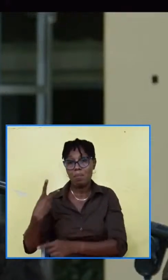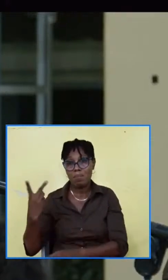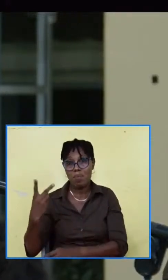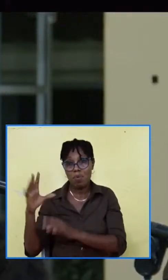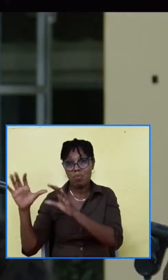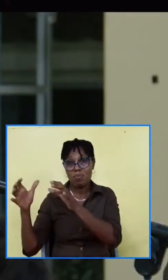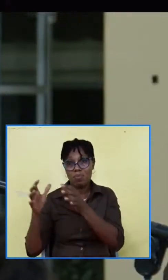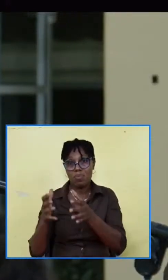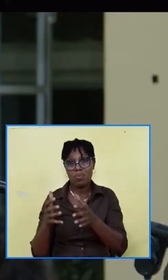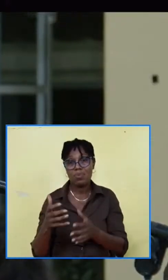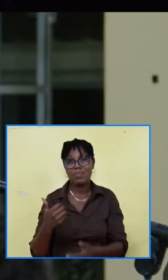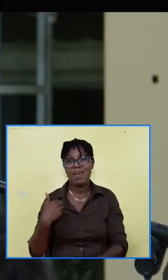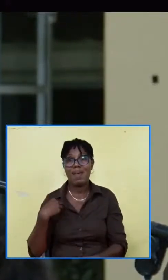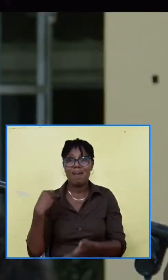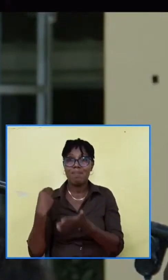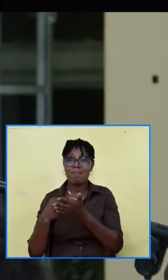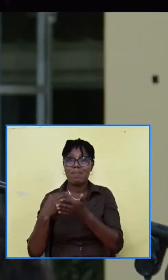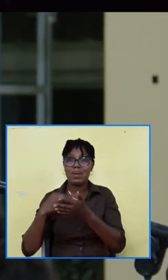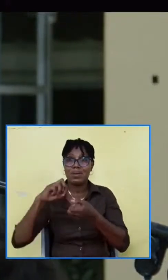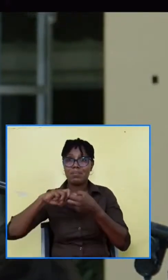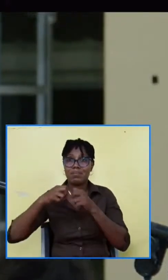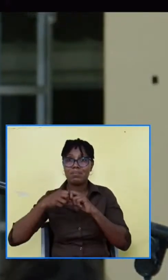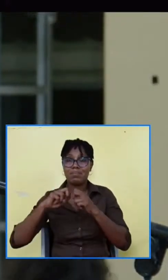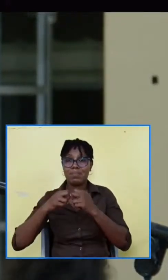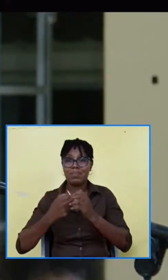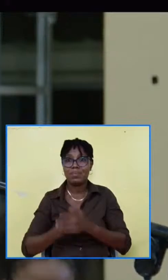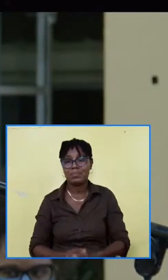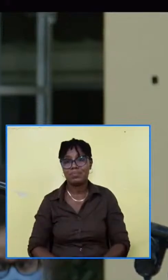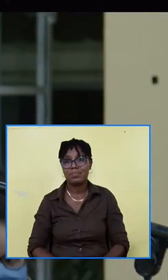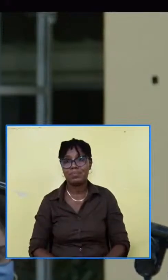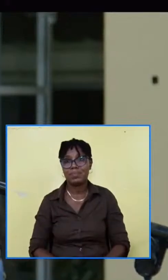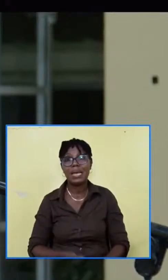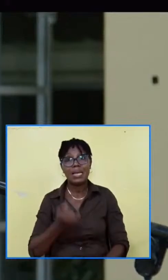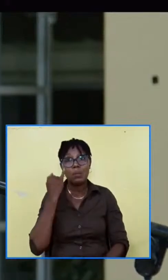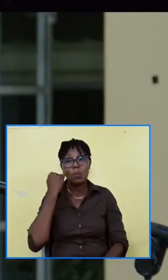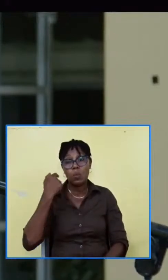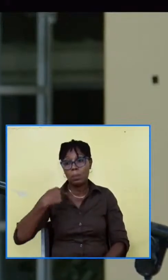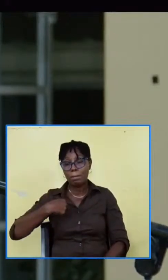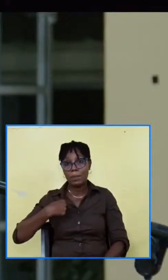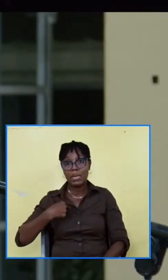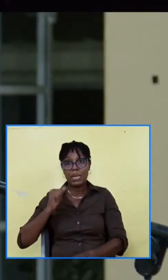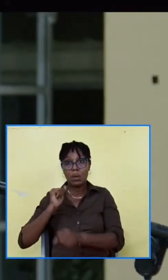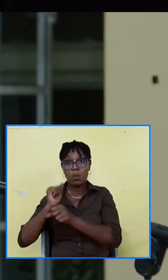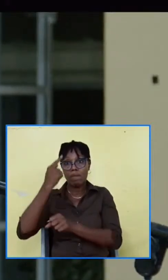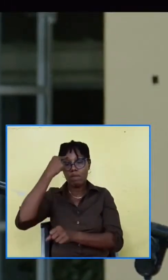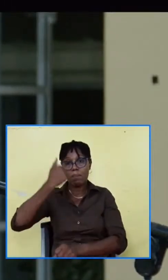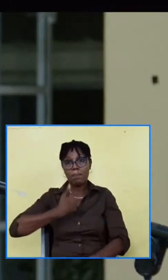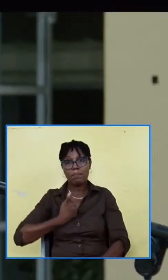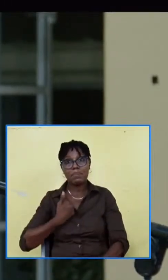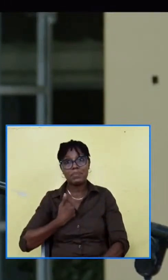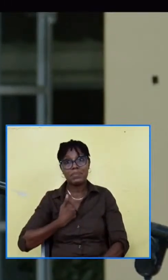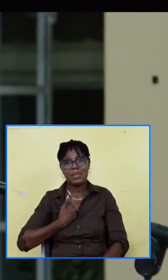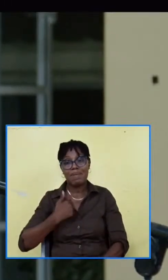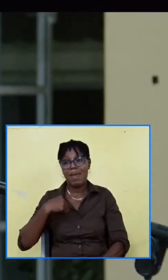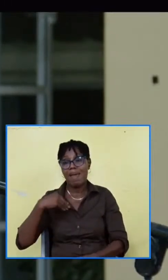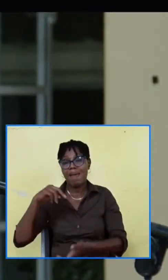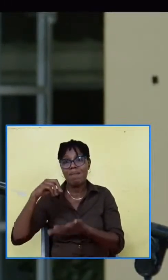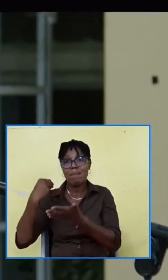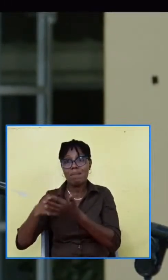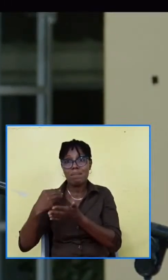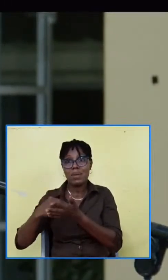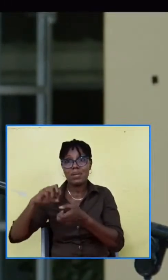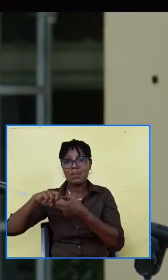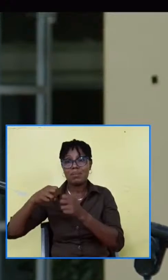But if as a self-employed person, I have cash flow issues and I cannot pay